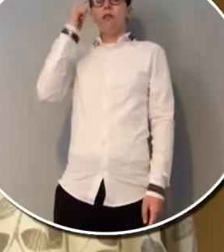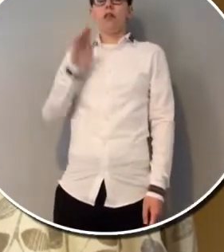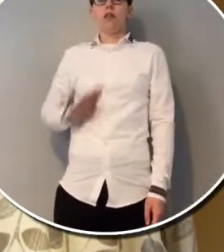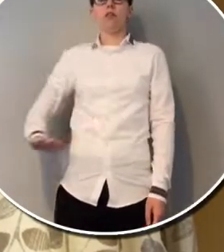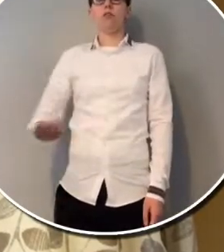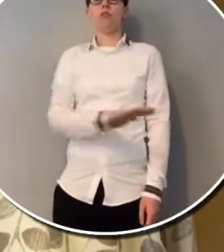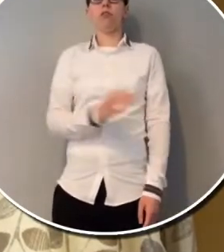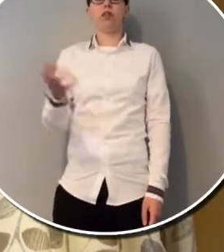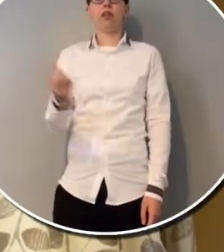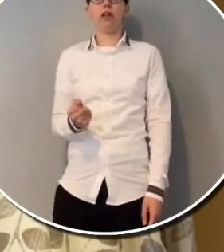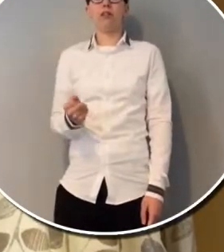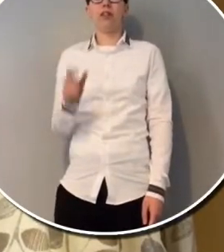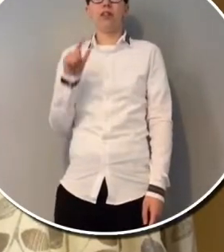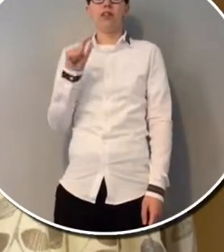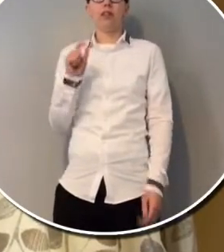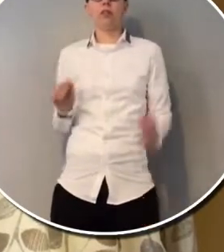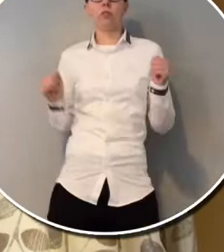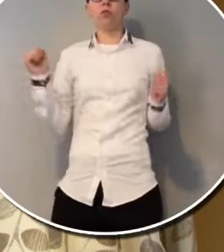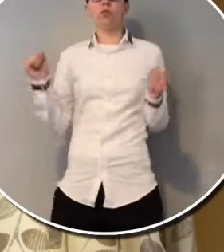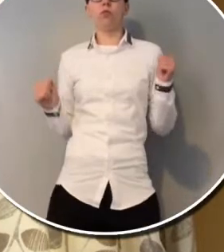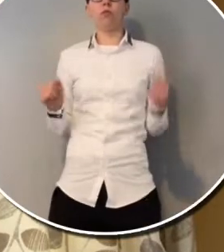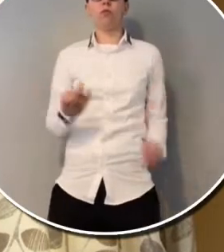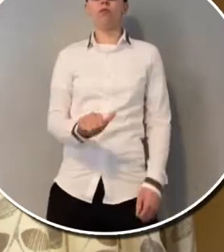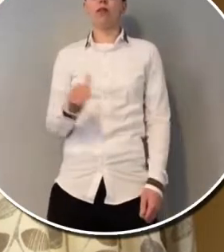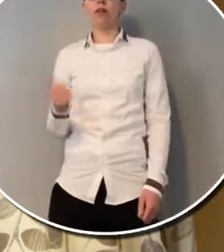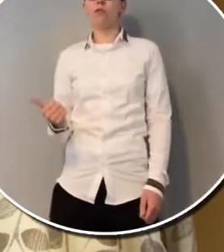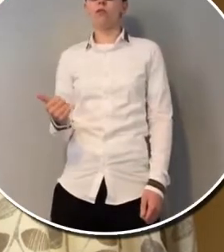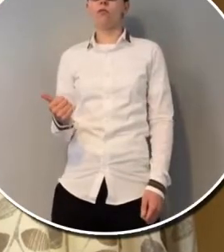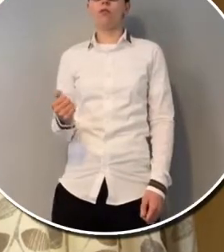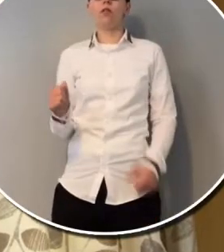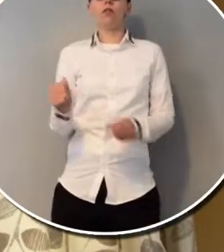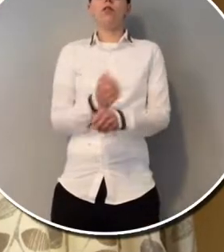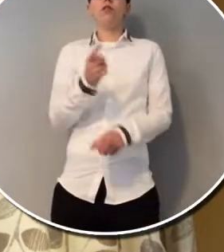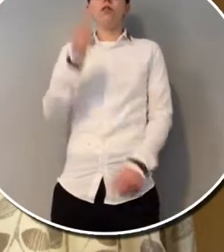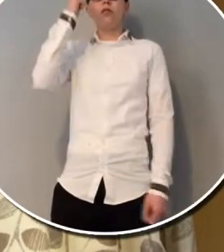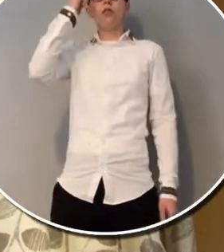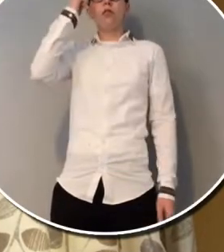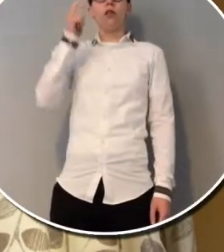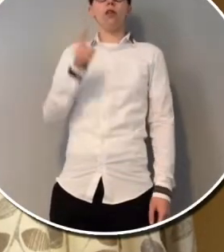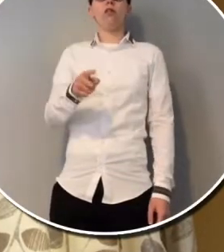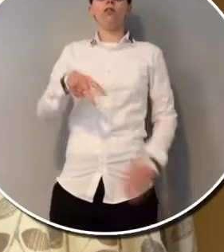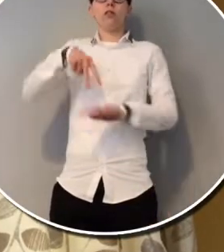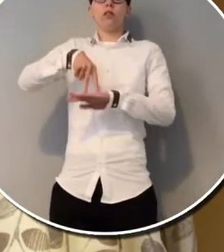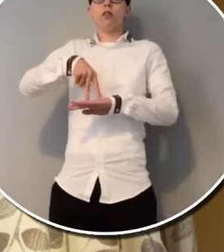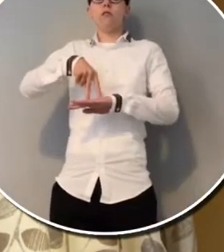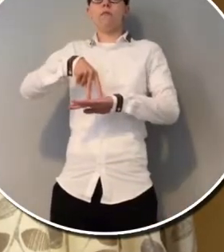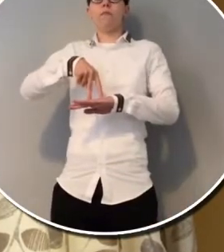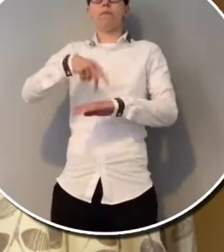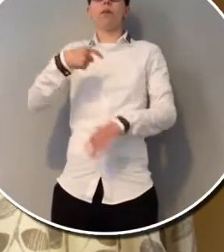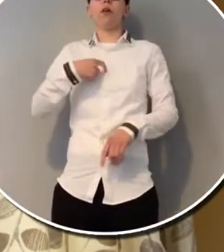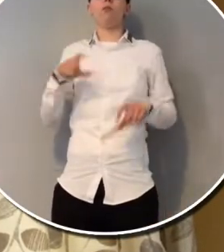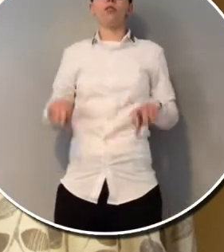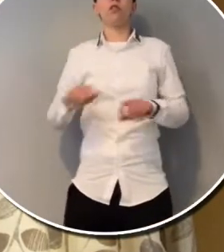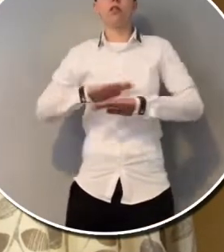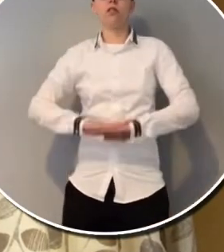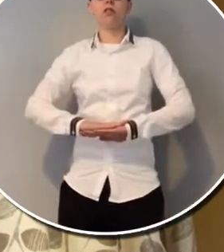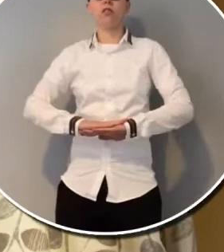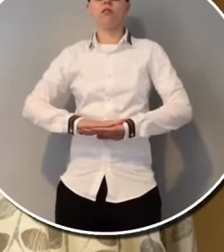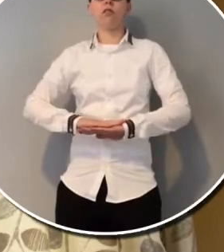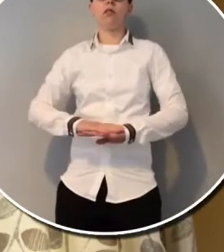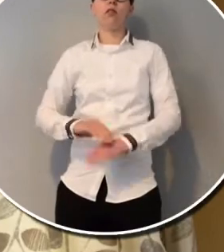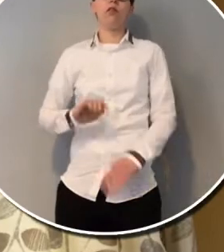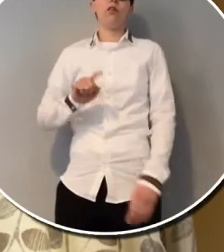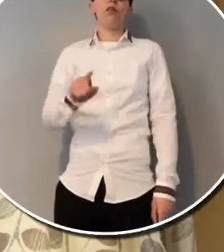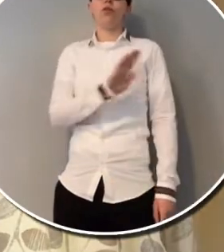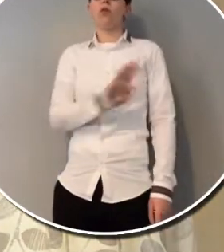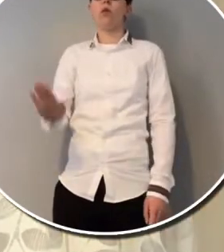I think we could have a little bit of action for the next song. Do you think you could stand up? I'm going to have to stay sitting down, otherwise you won't be able to